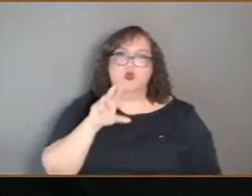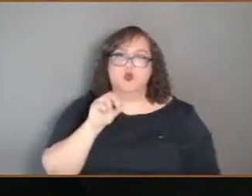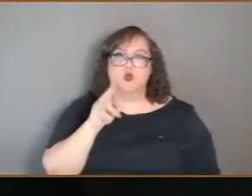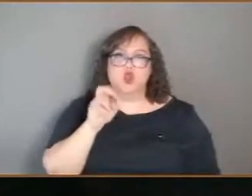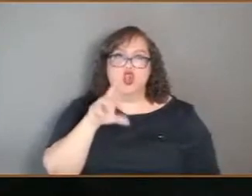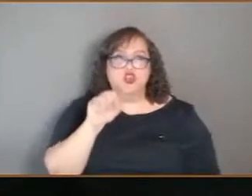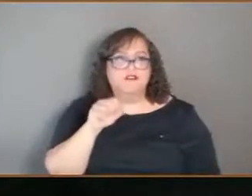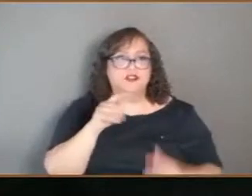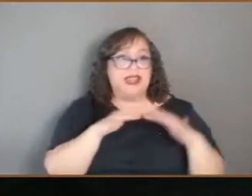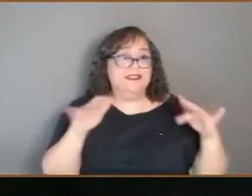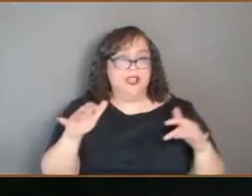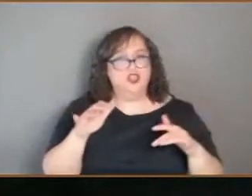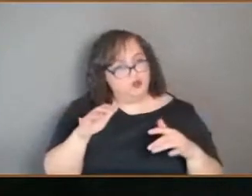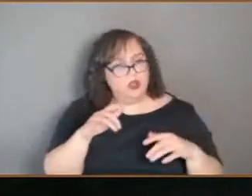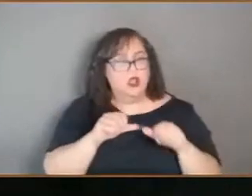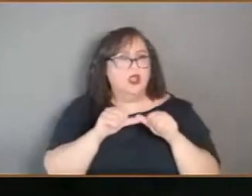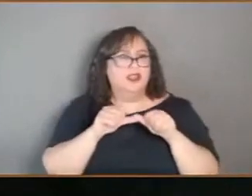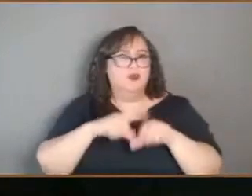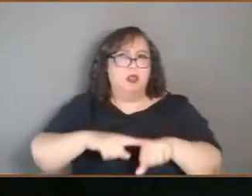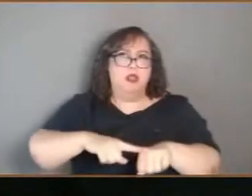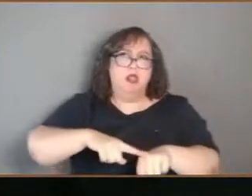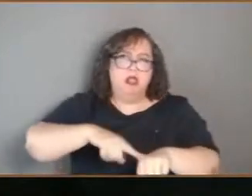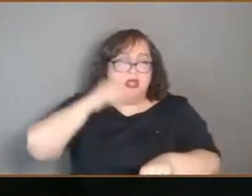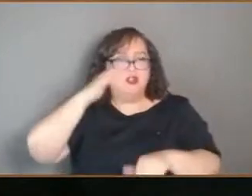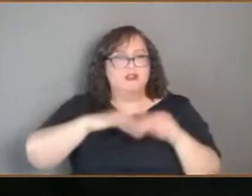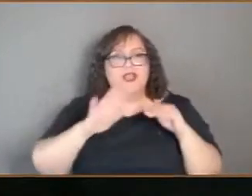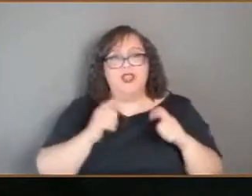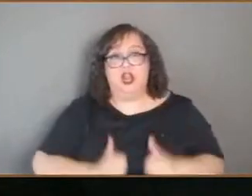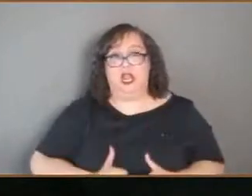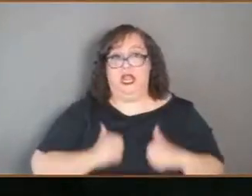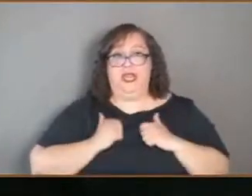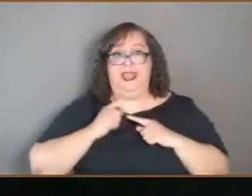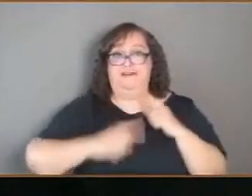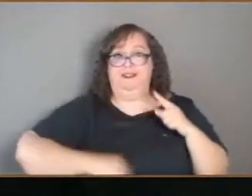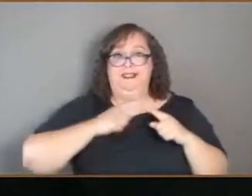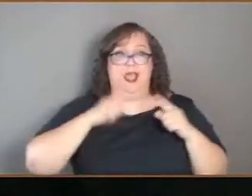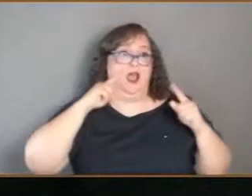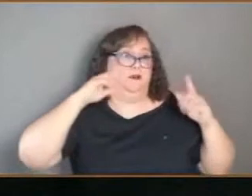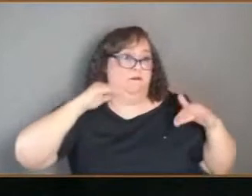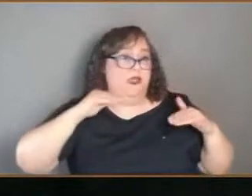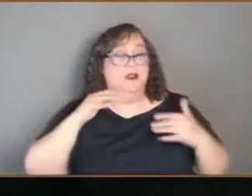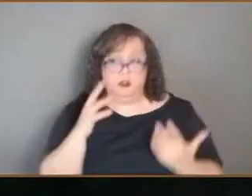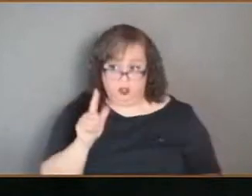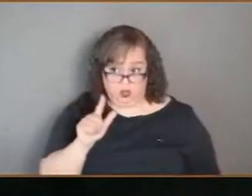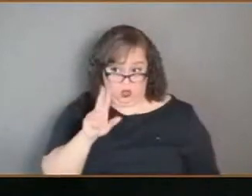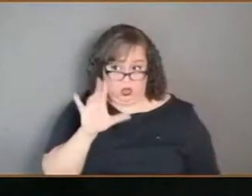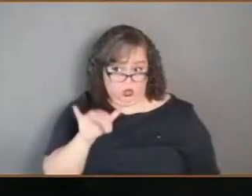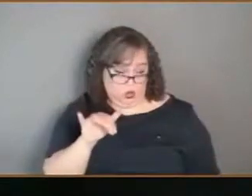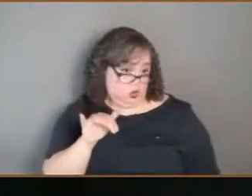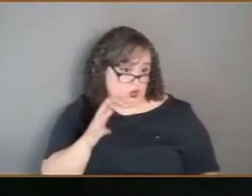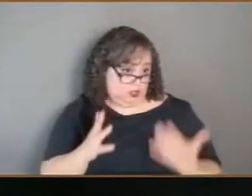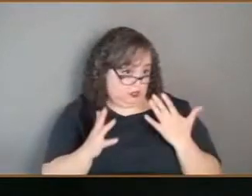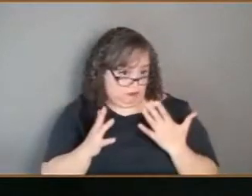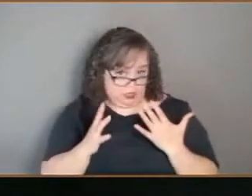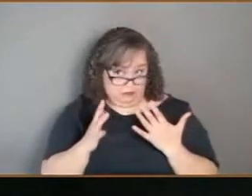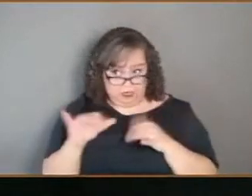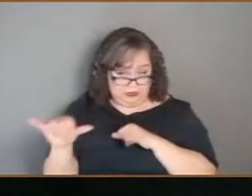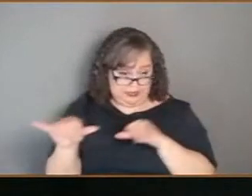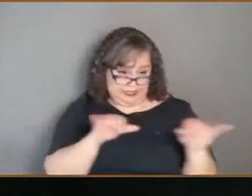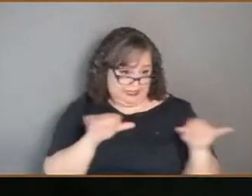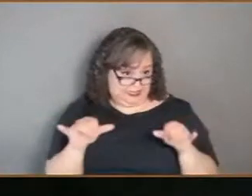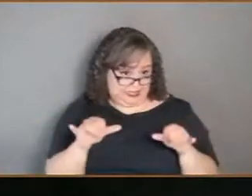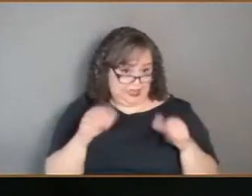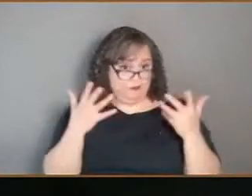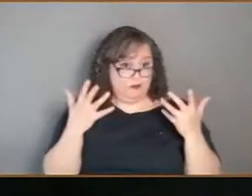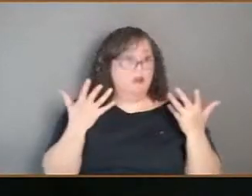prime mission. Are there plans for Lucy should this be the case once all the target asteroids have been studied? That's a question for you. Yeah, here's the